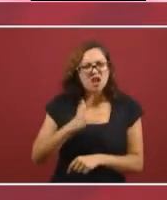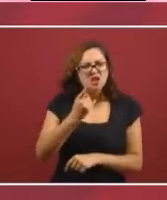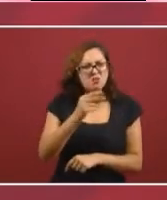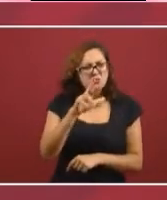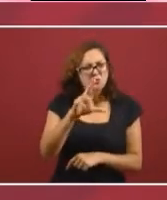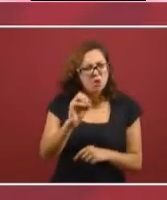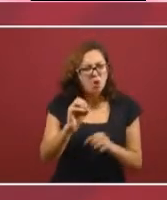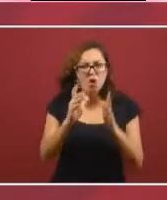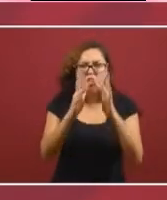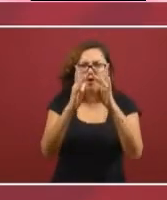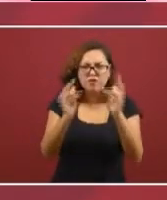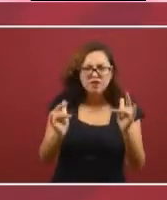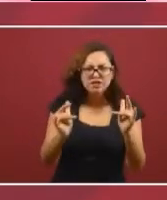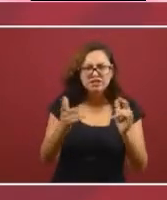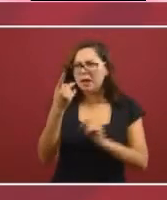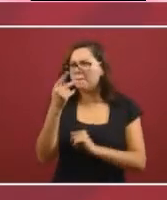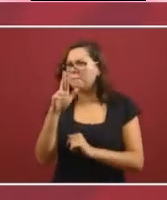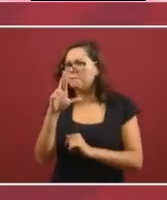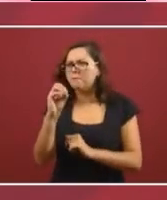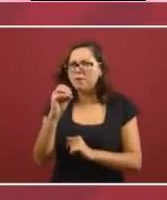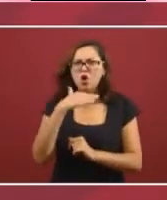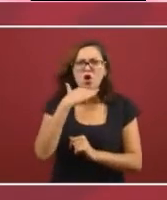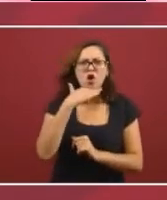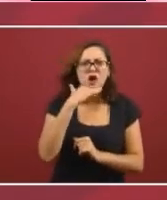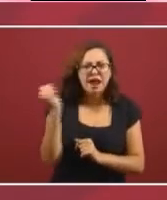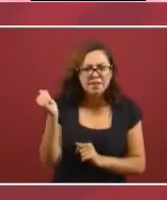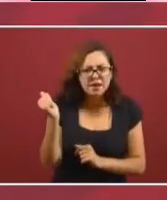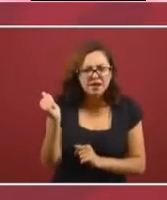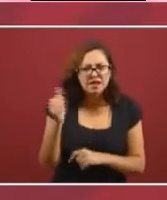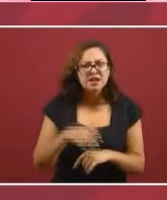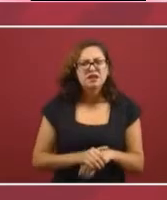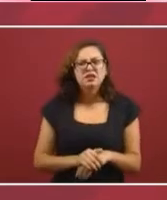France or pro Germany